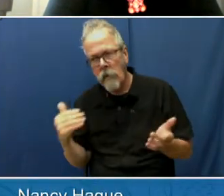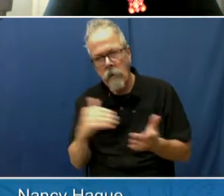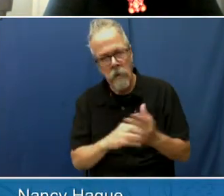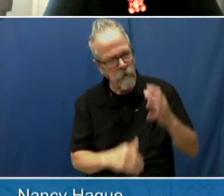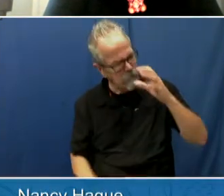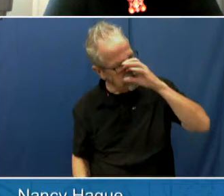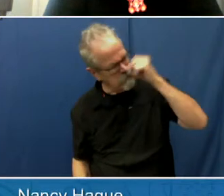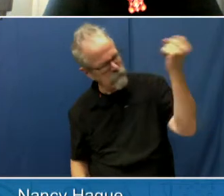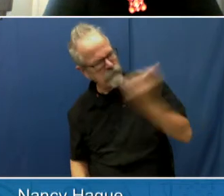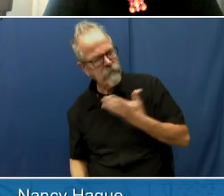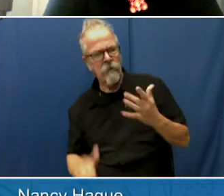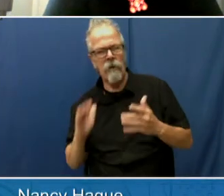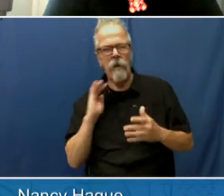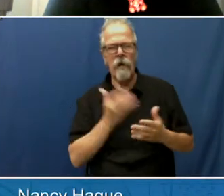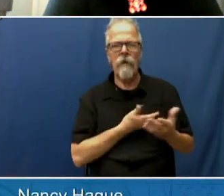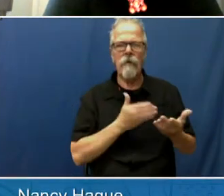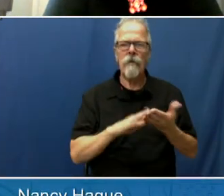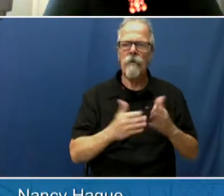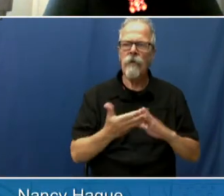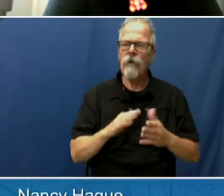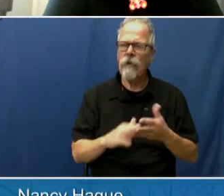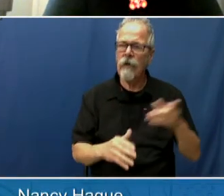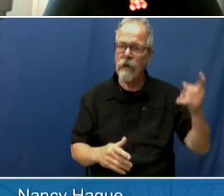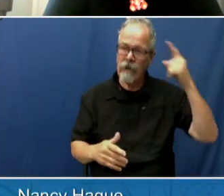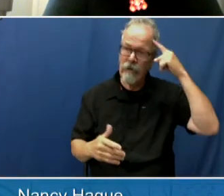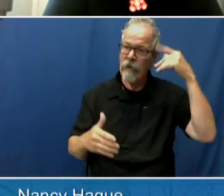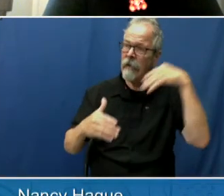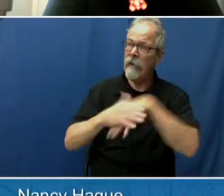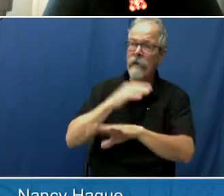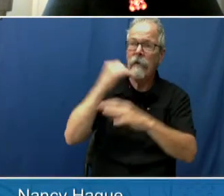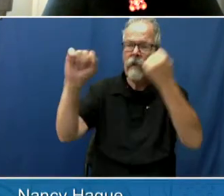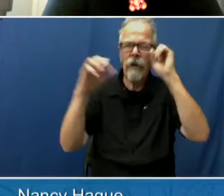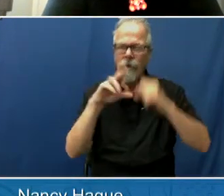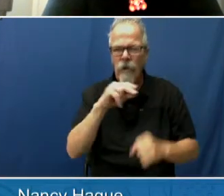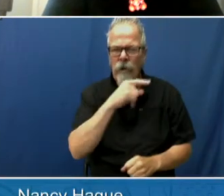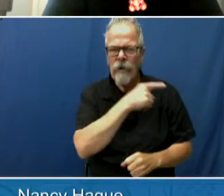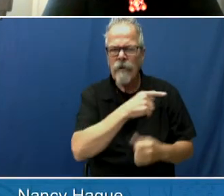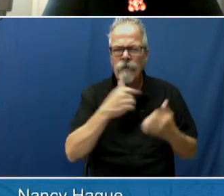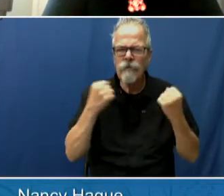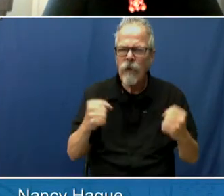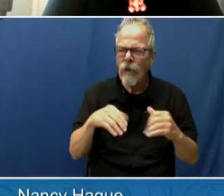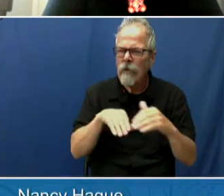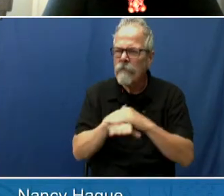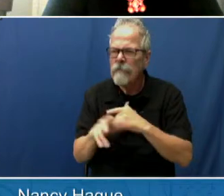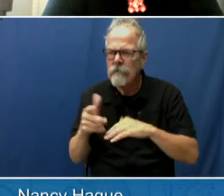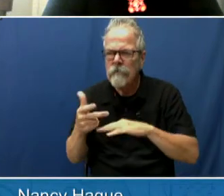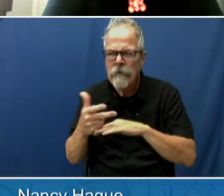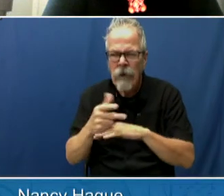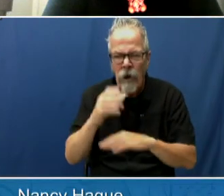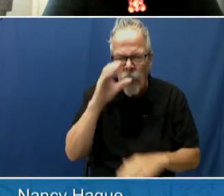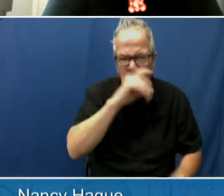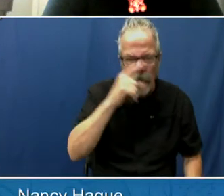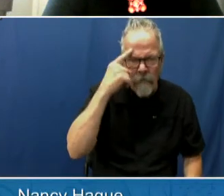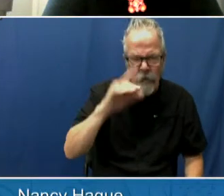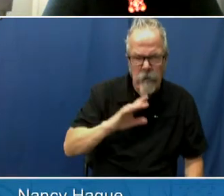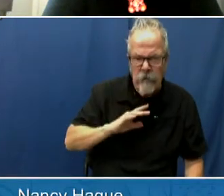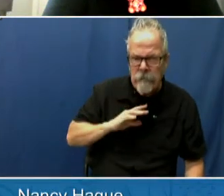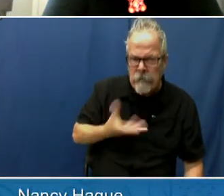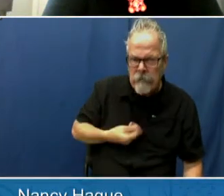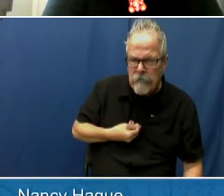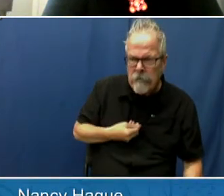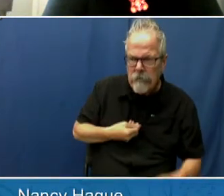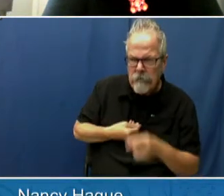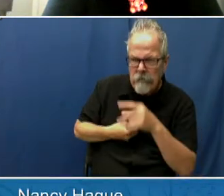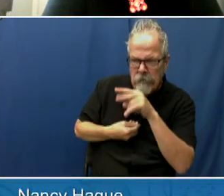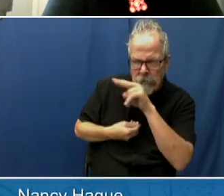and rally. They drive around Interstate Avenue in the Lloyd District, looking for trans and gender nonconforming people to attack.